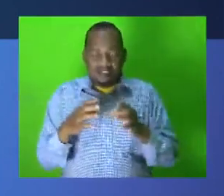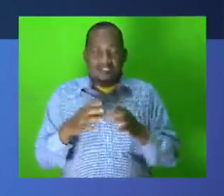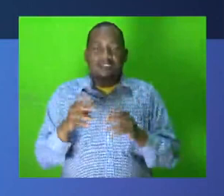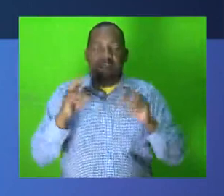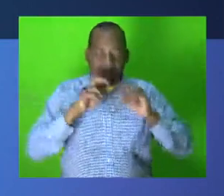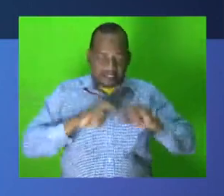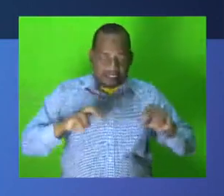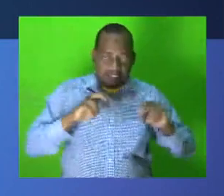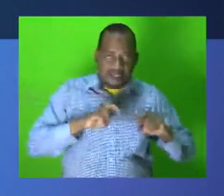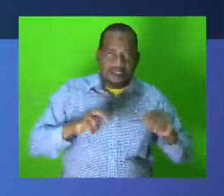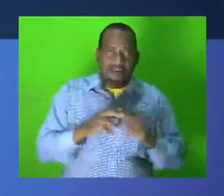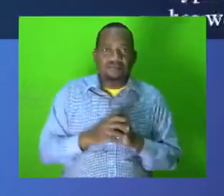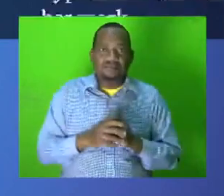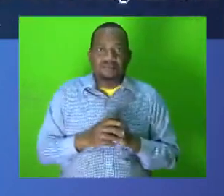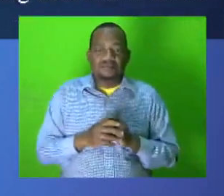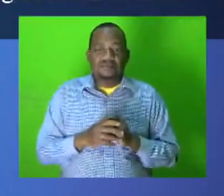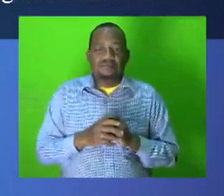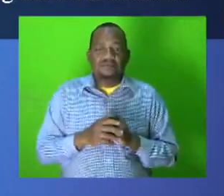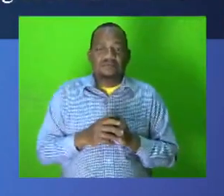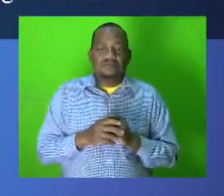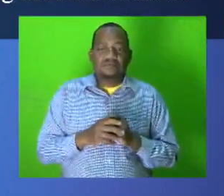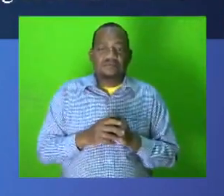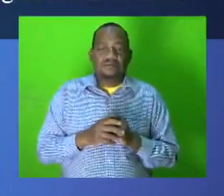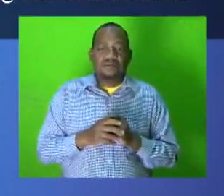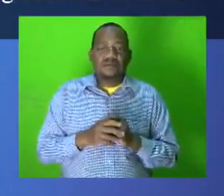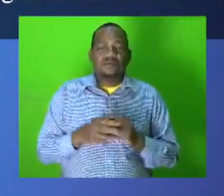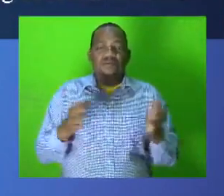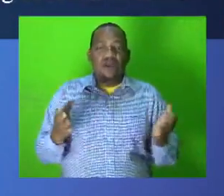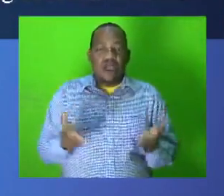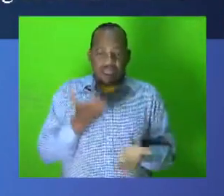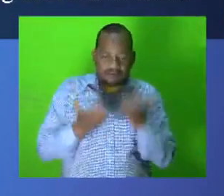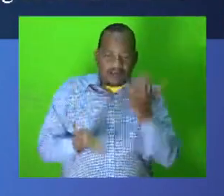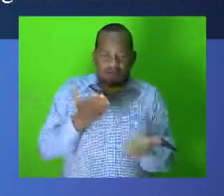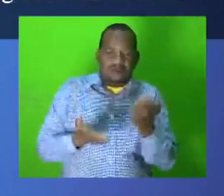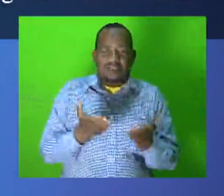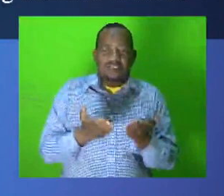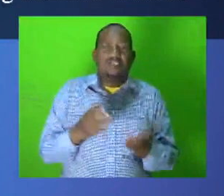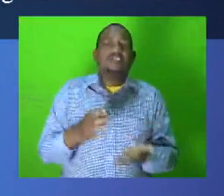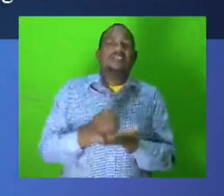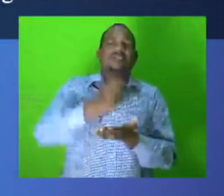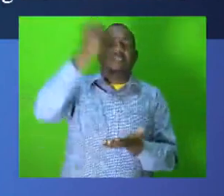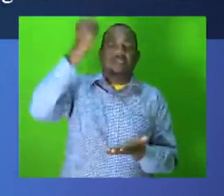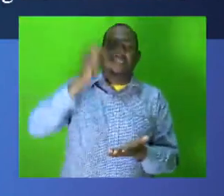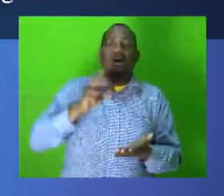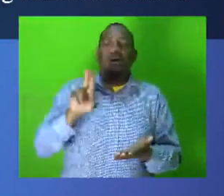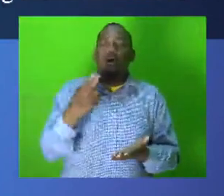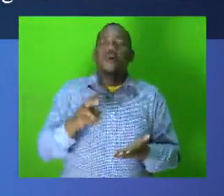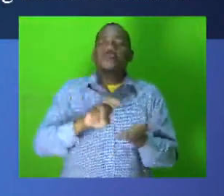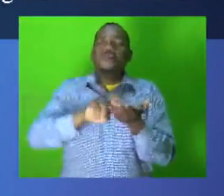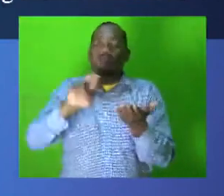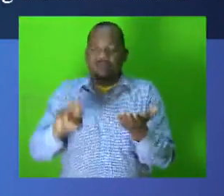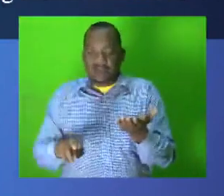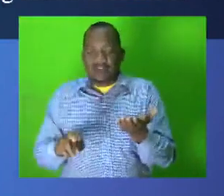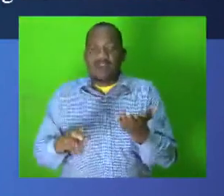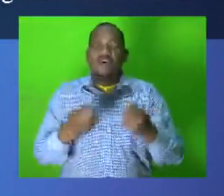is fail or success. The researcher at the end of his or her work is